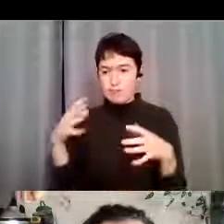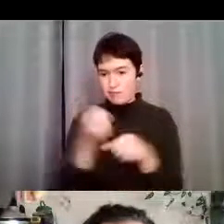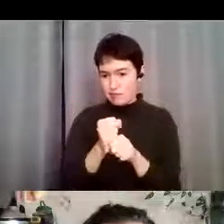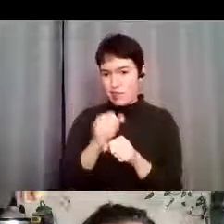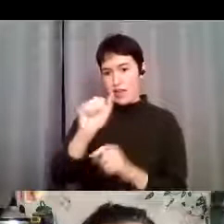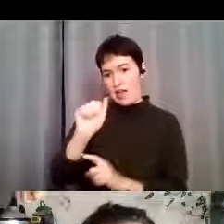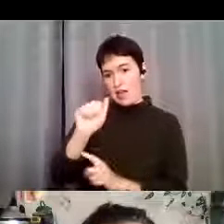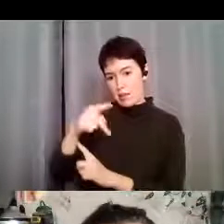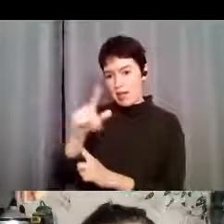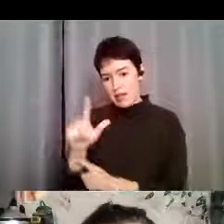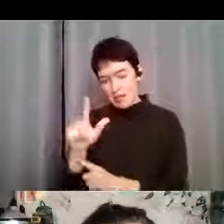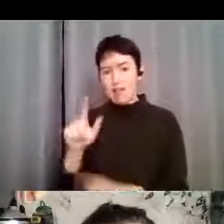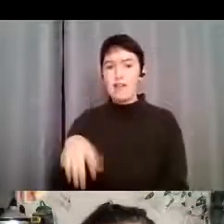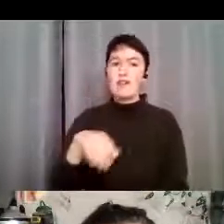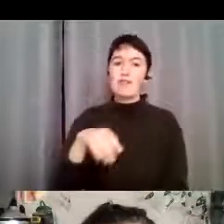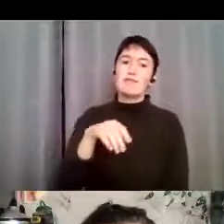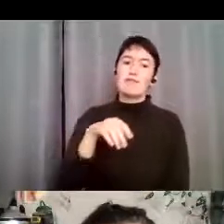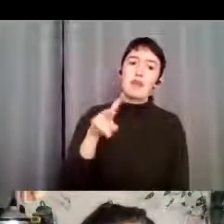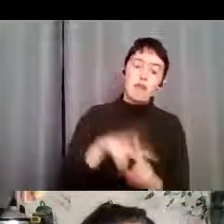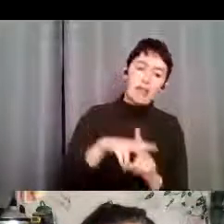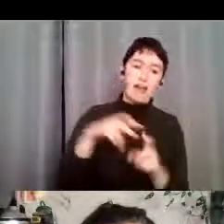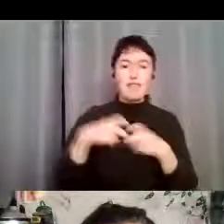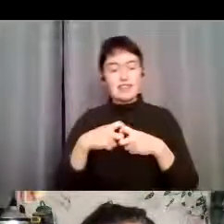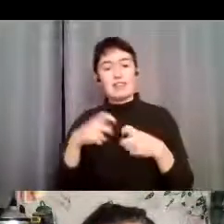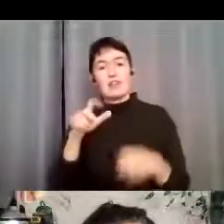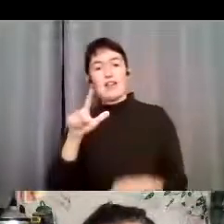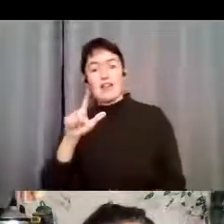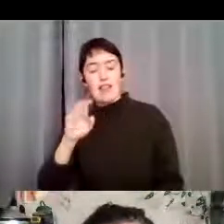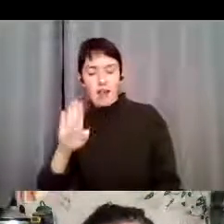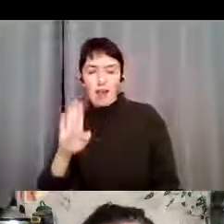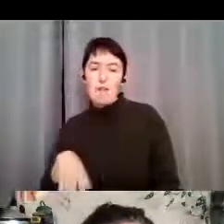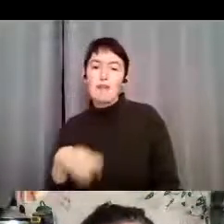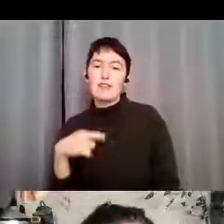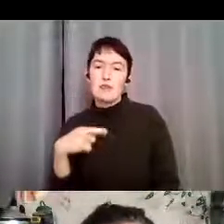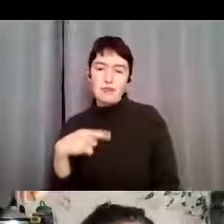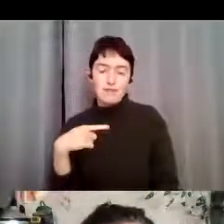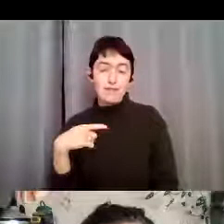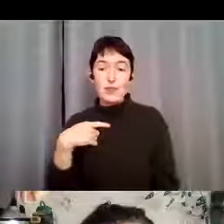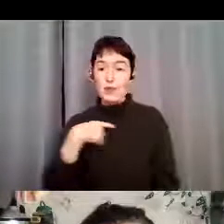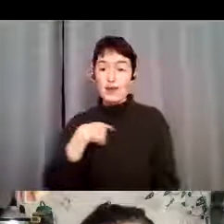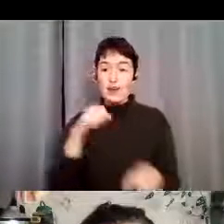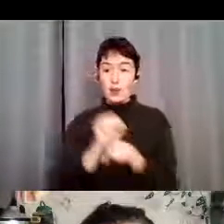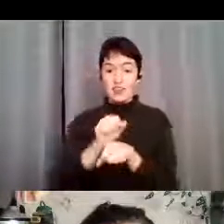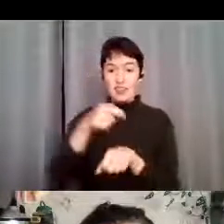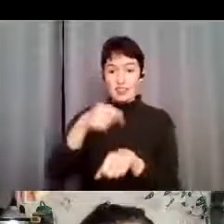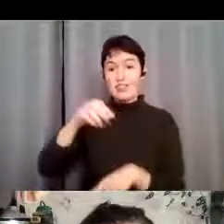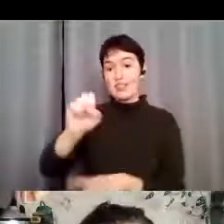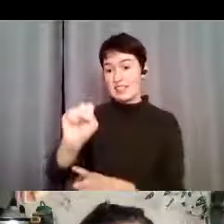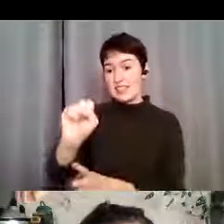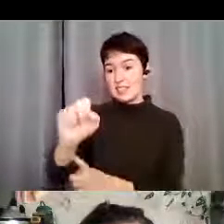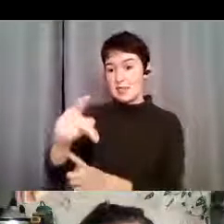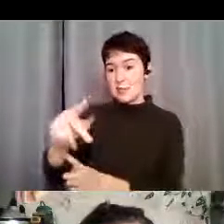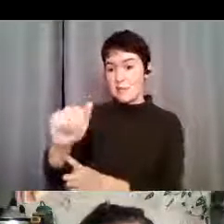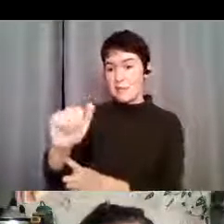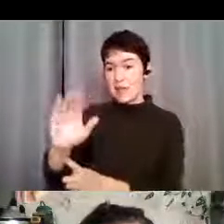applied, P for physics, L for lab. And this is the space building at APL. And in